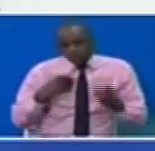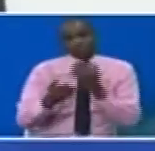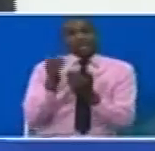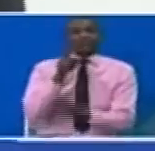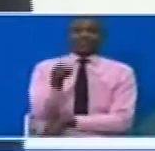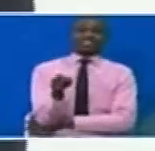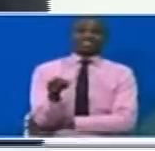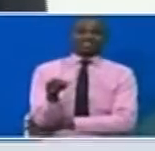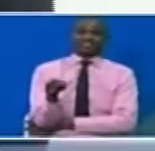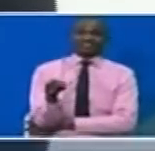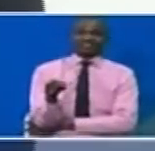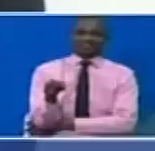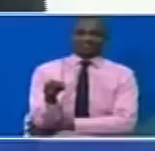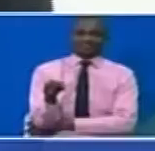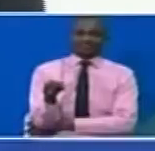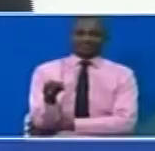anamuangalia.